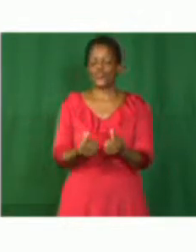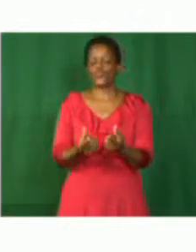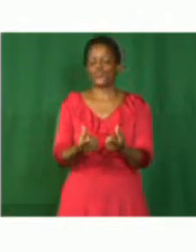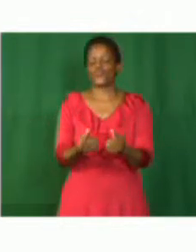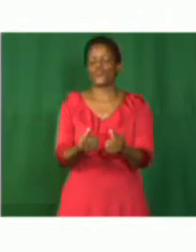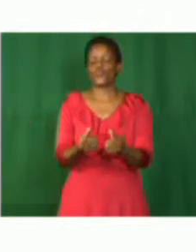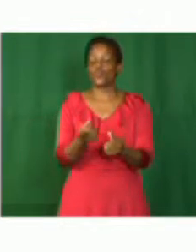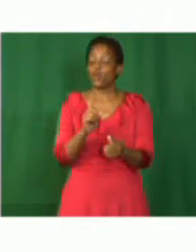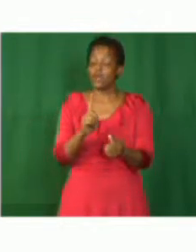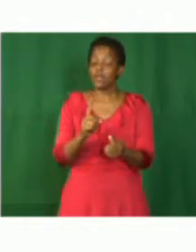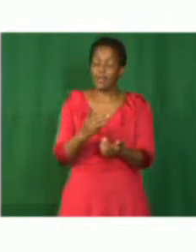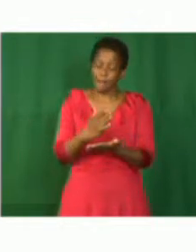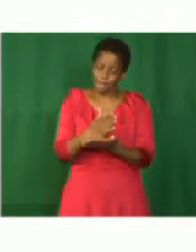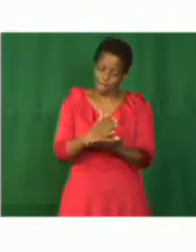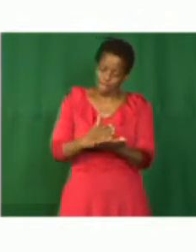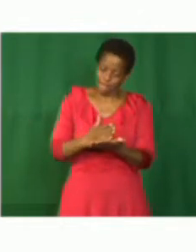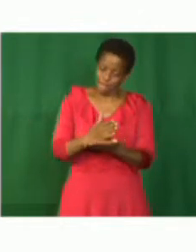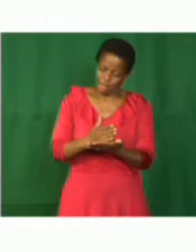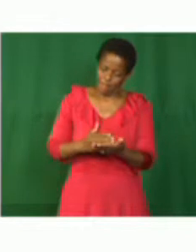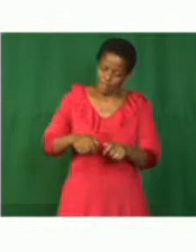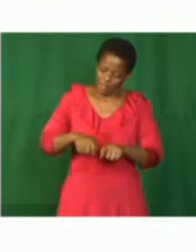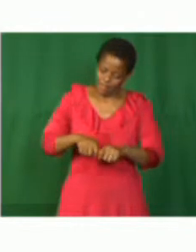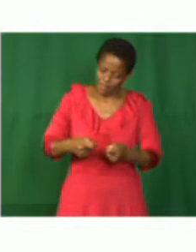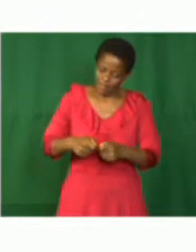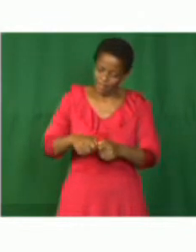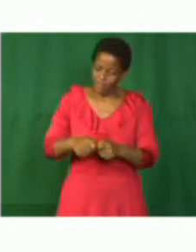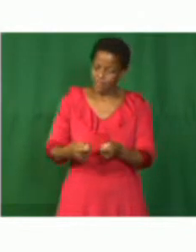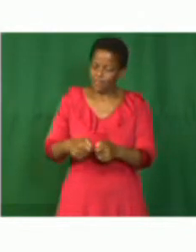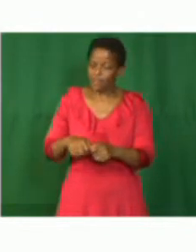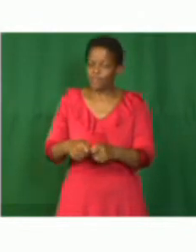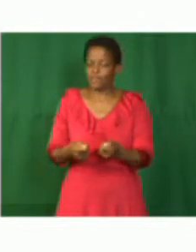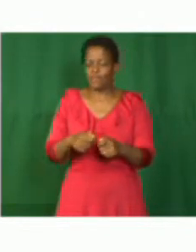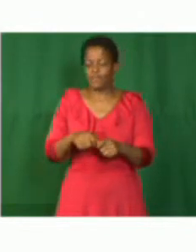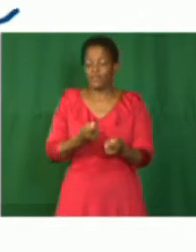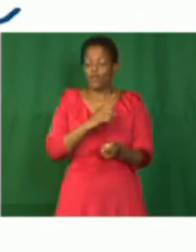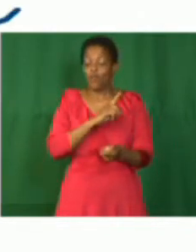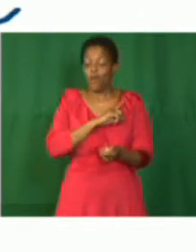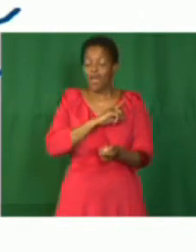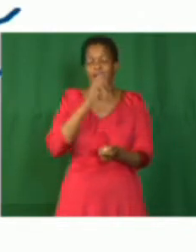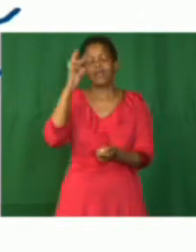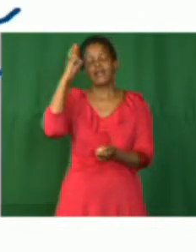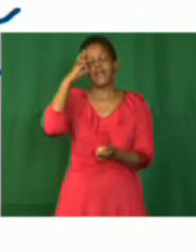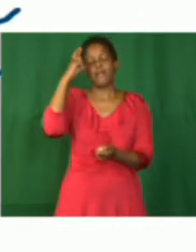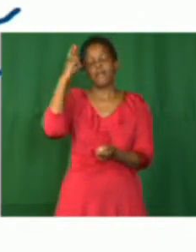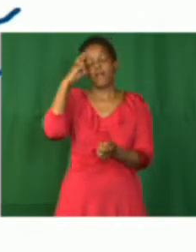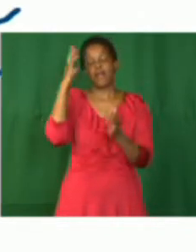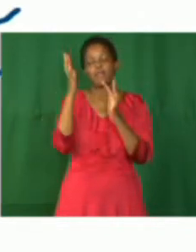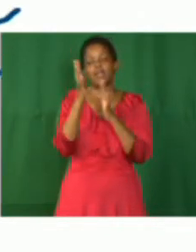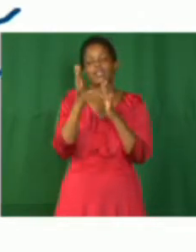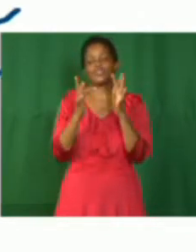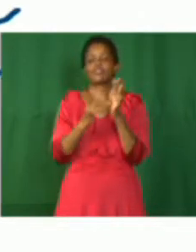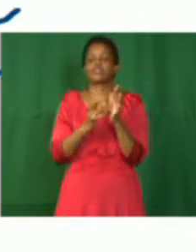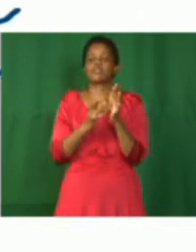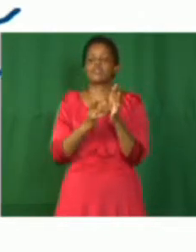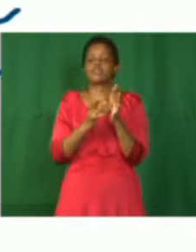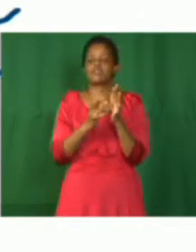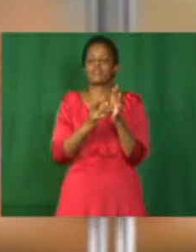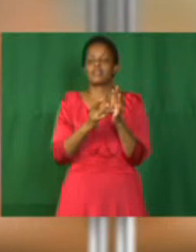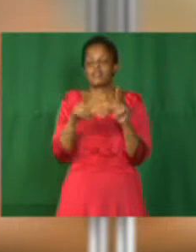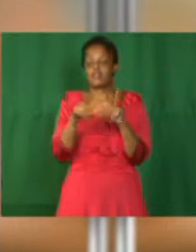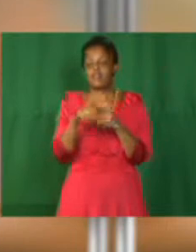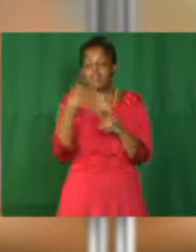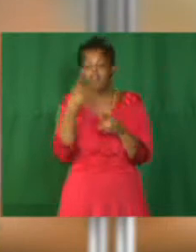They would break the bread in remembrance of Jesus, as it can be or as it is shown in this